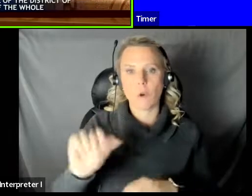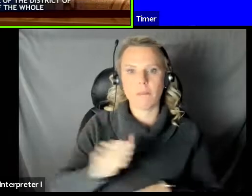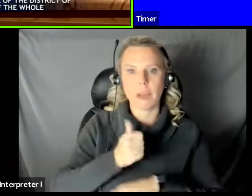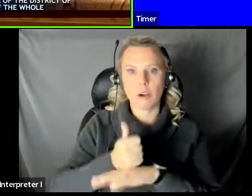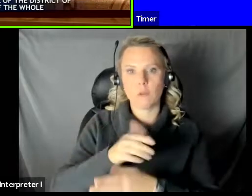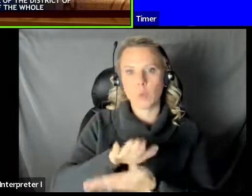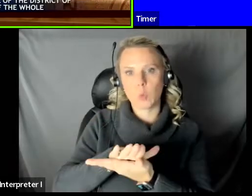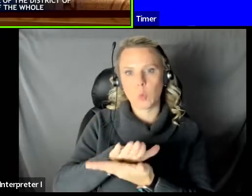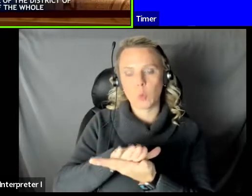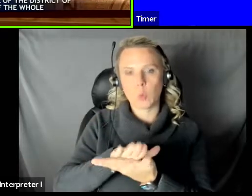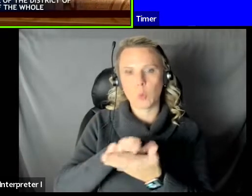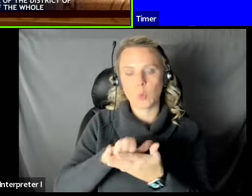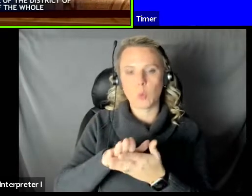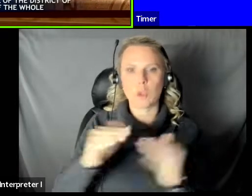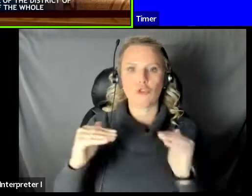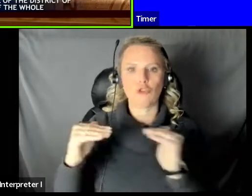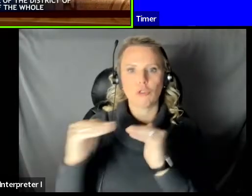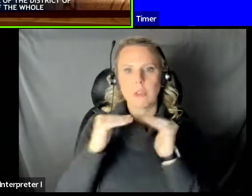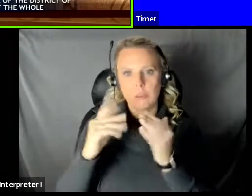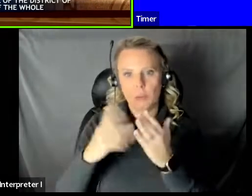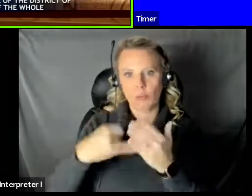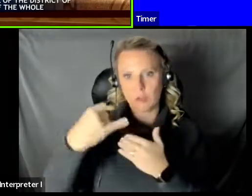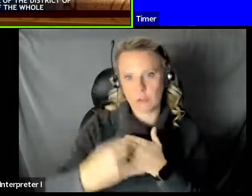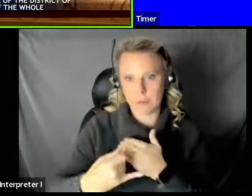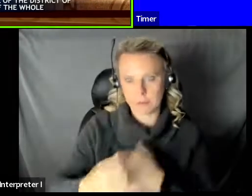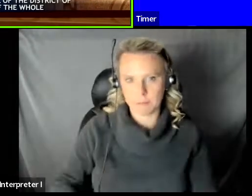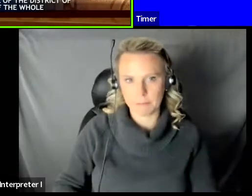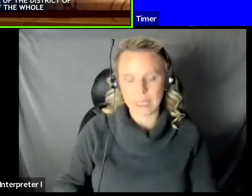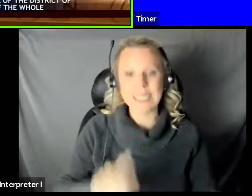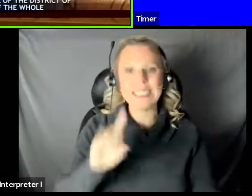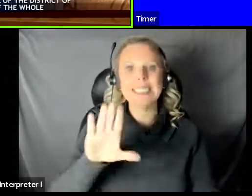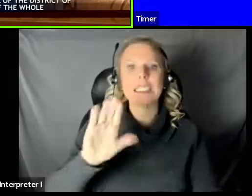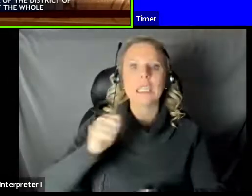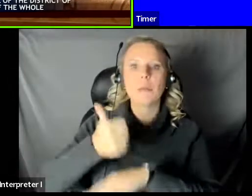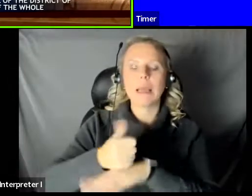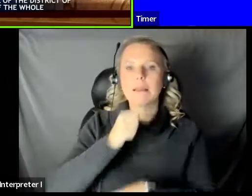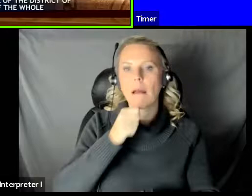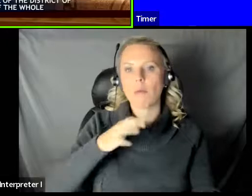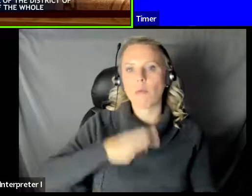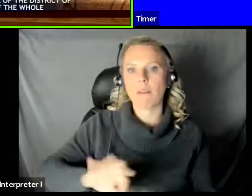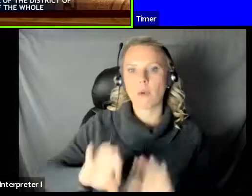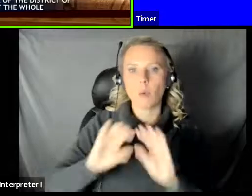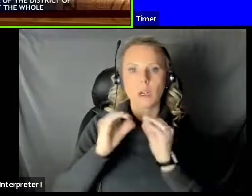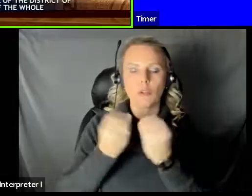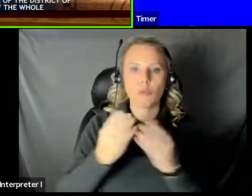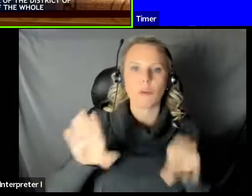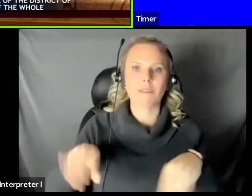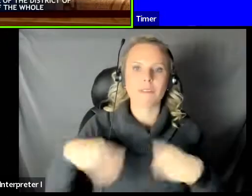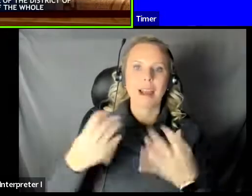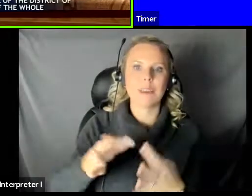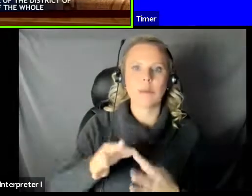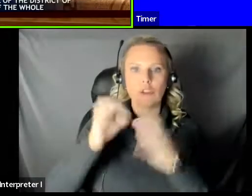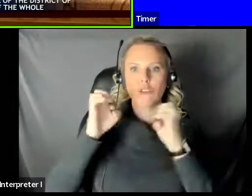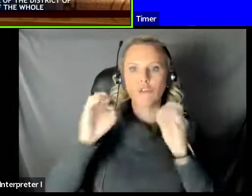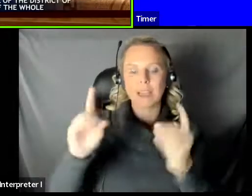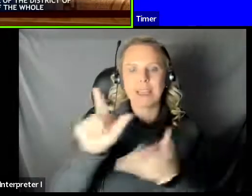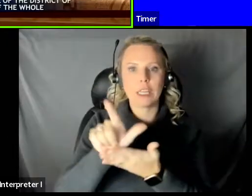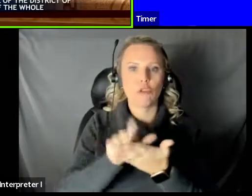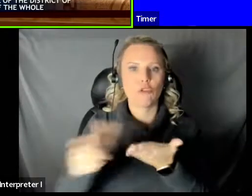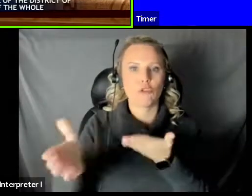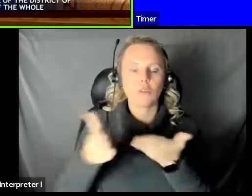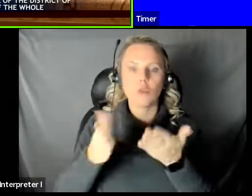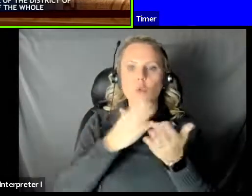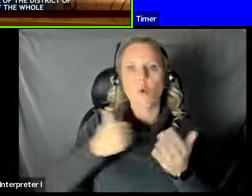School Justice Project, a DC-based nonprofit organization that provides special education legal services to